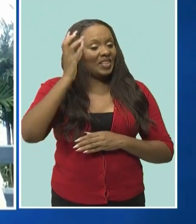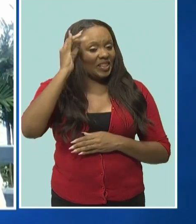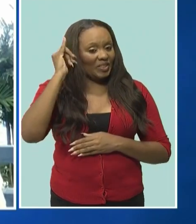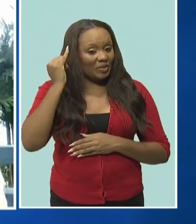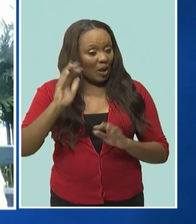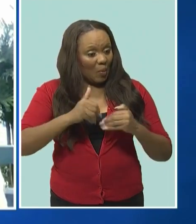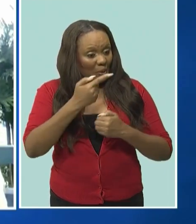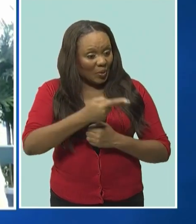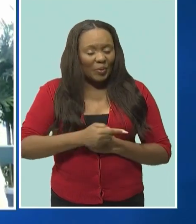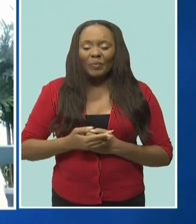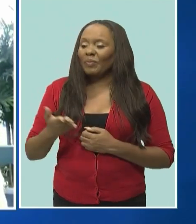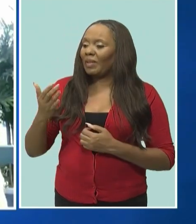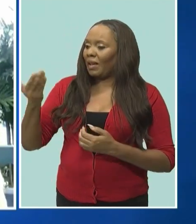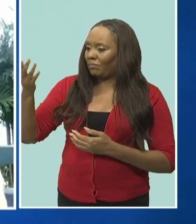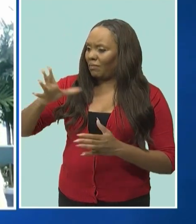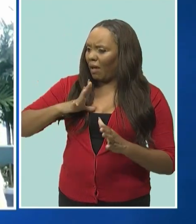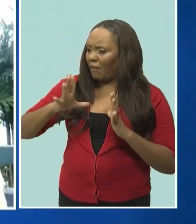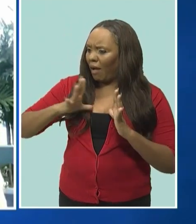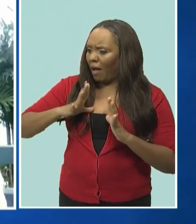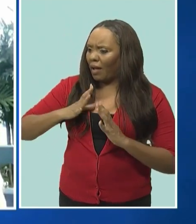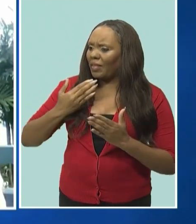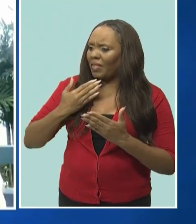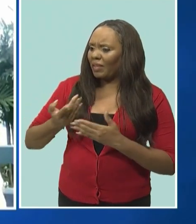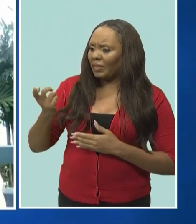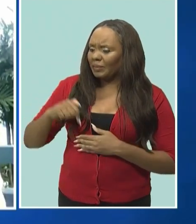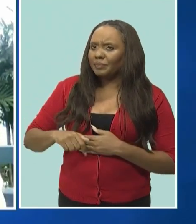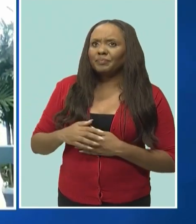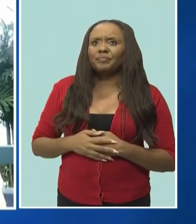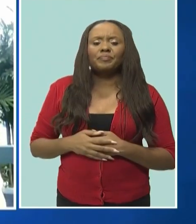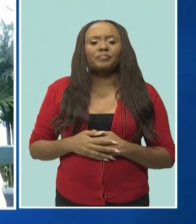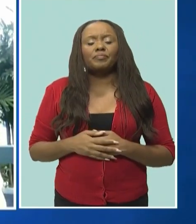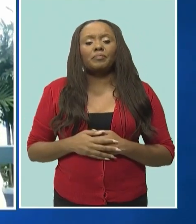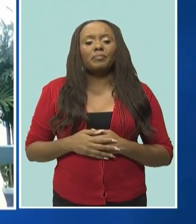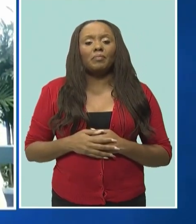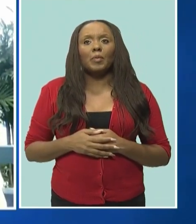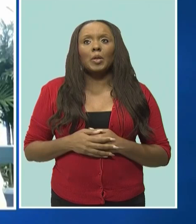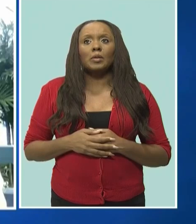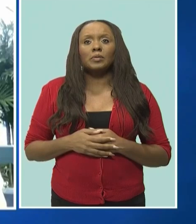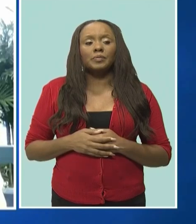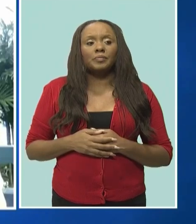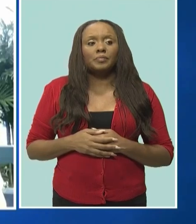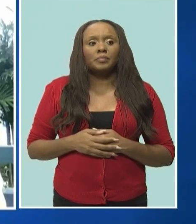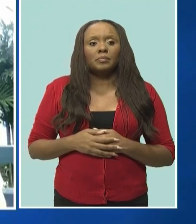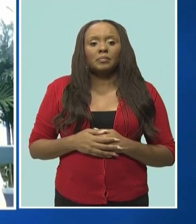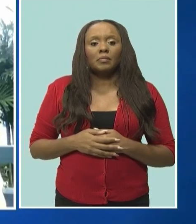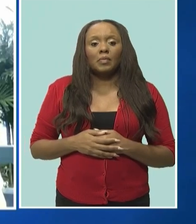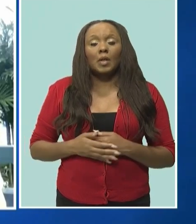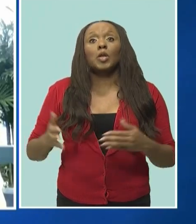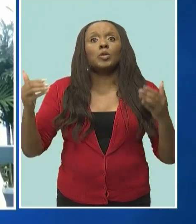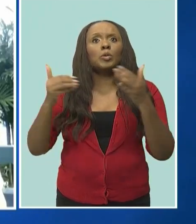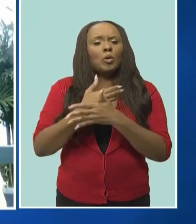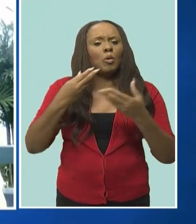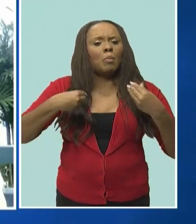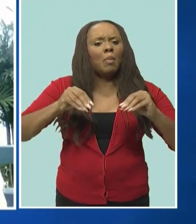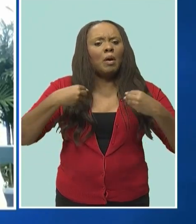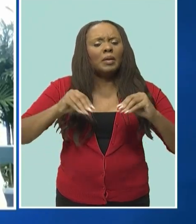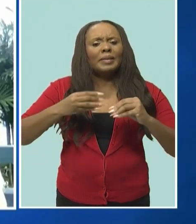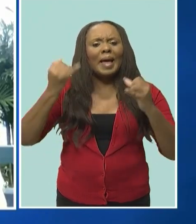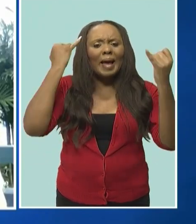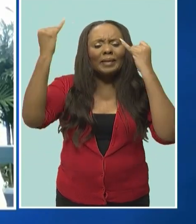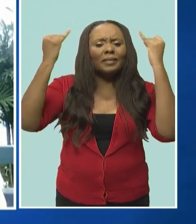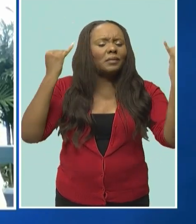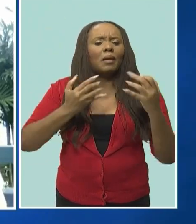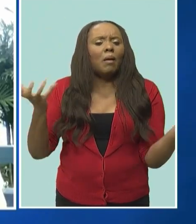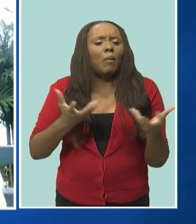I'm good. Thank you for coming on. All right, let's start here. What more, particularly as it relates to new marketing initiatives, is the